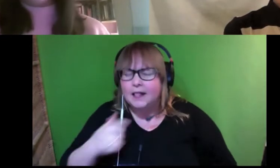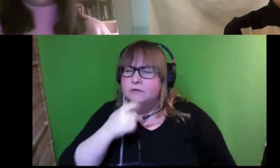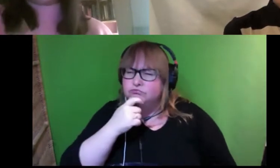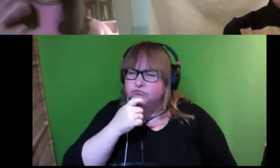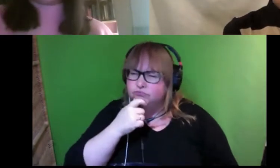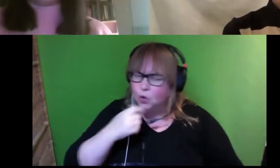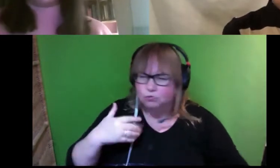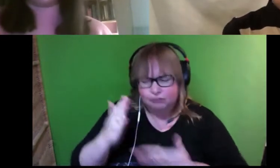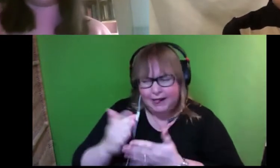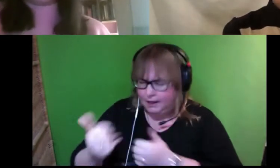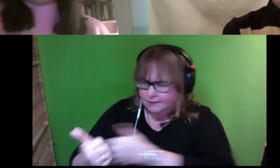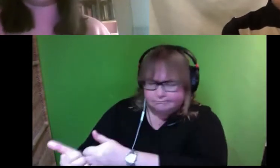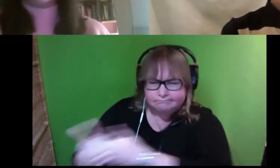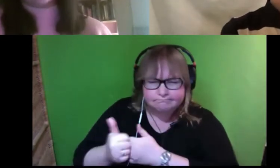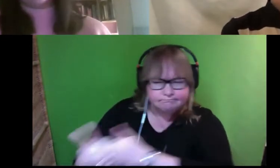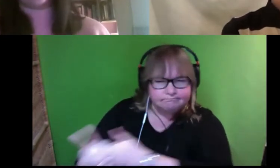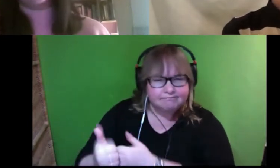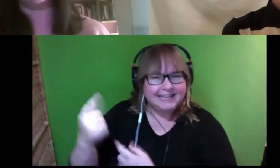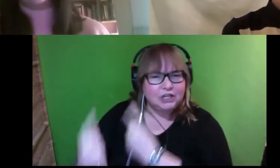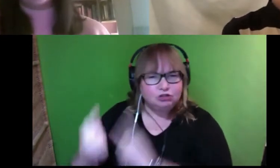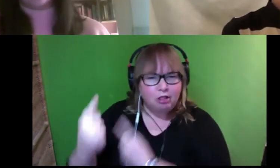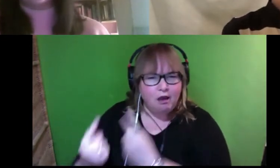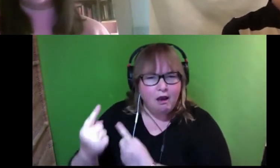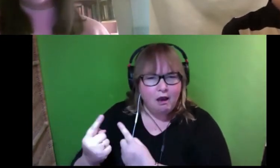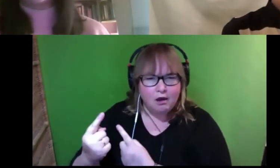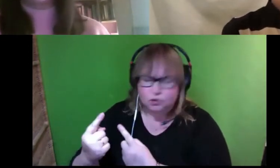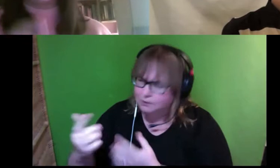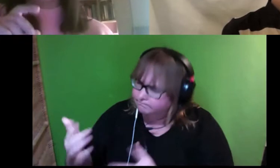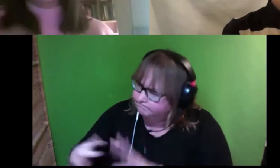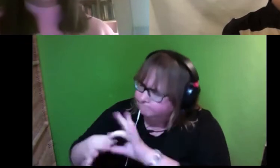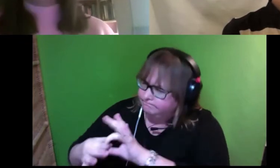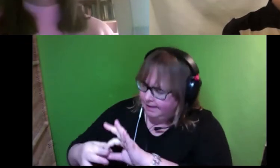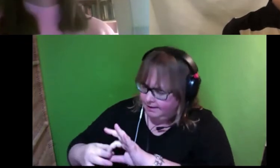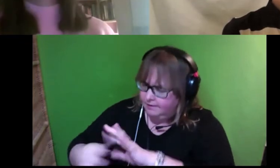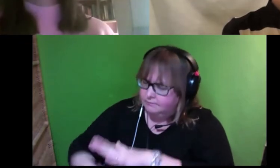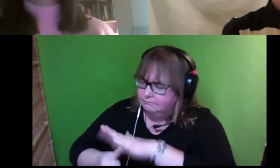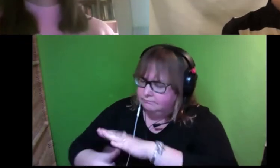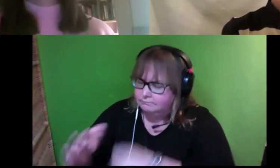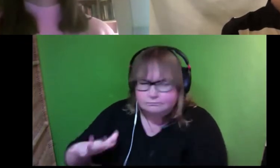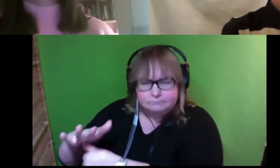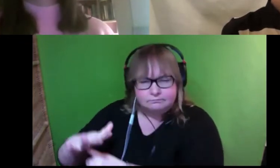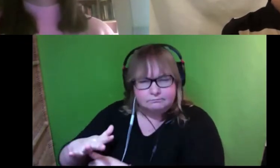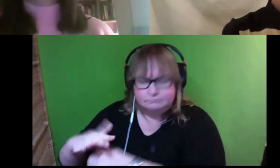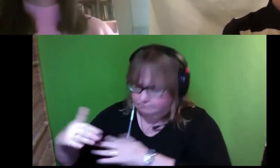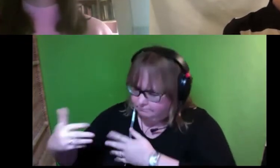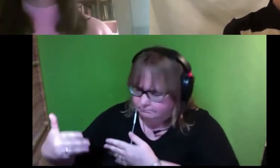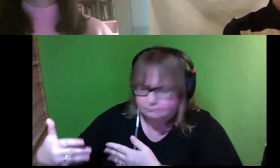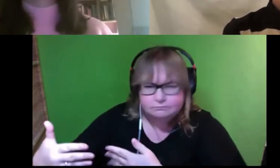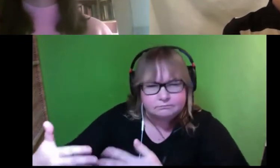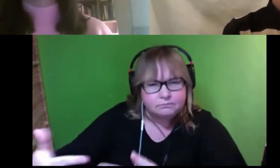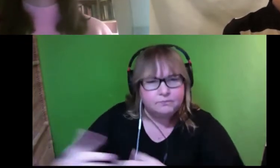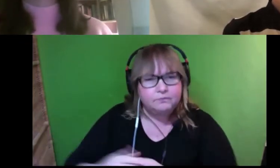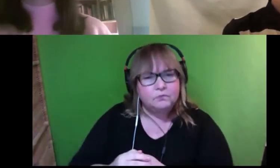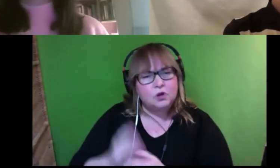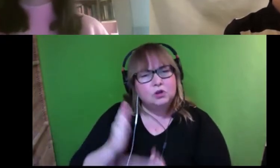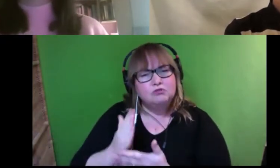for one another as we've developed the foundations for our practices. And I think one thing that is quite